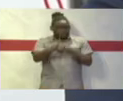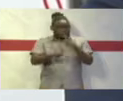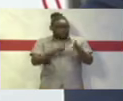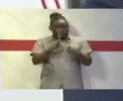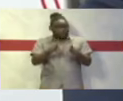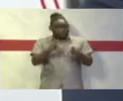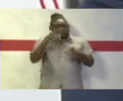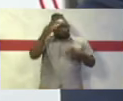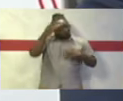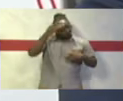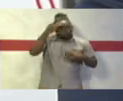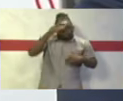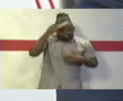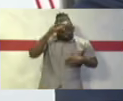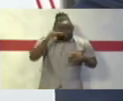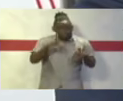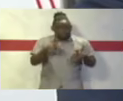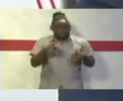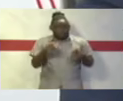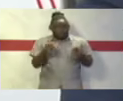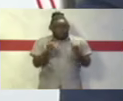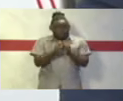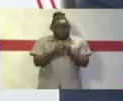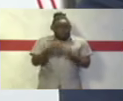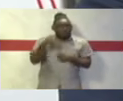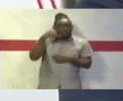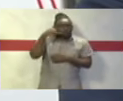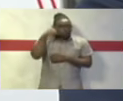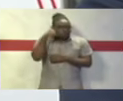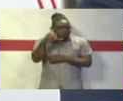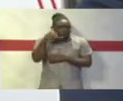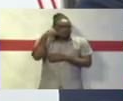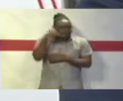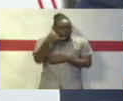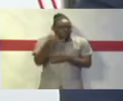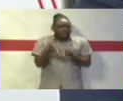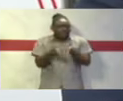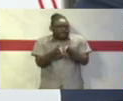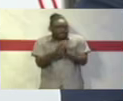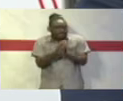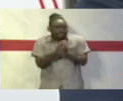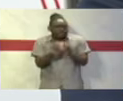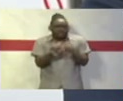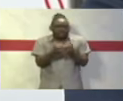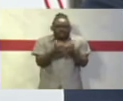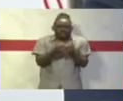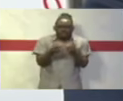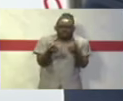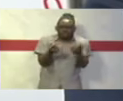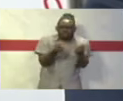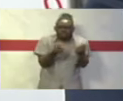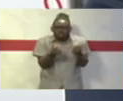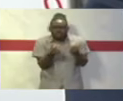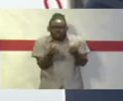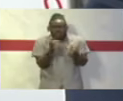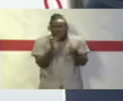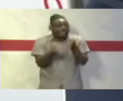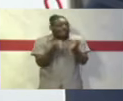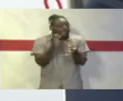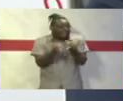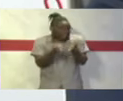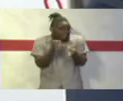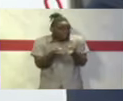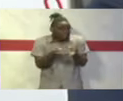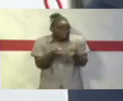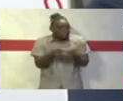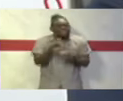our telemedicine trust. This is actually an engagement with a physician, and in most